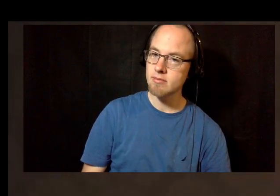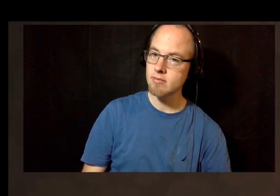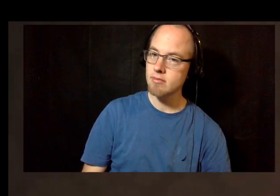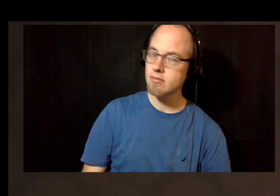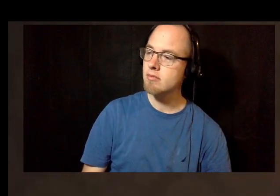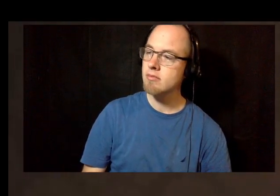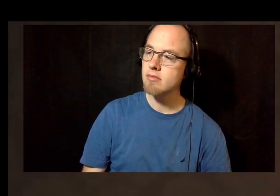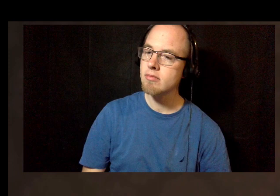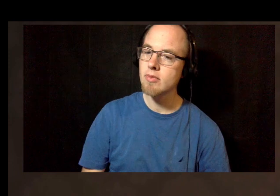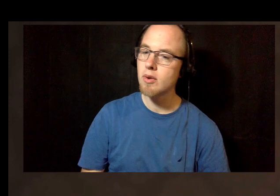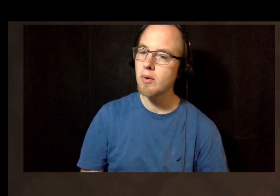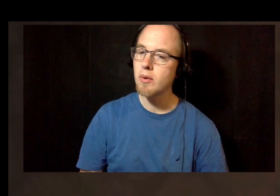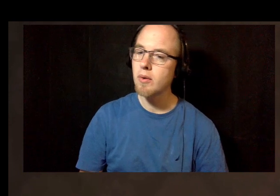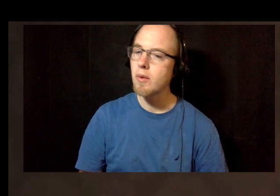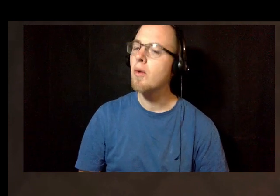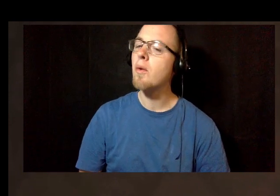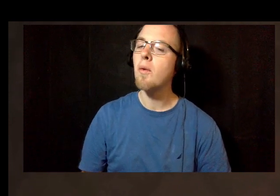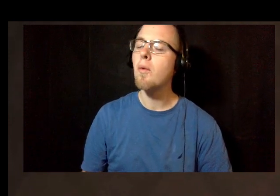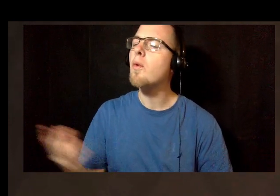What do you know about my fear of rejection?